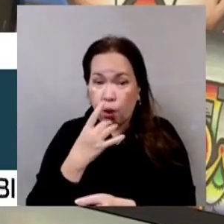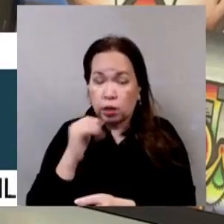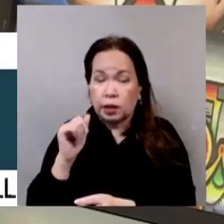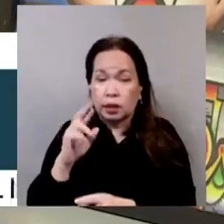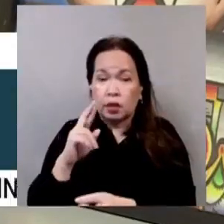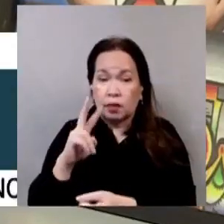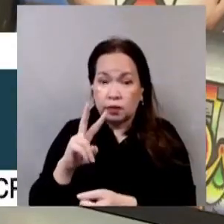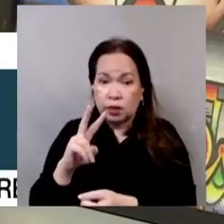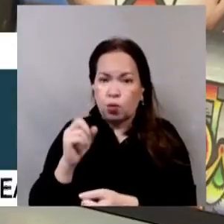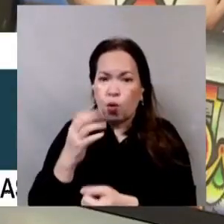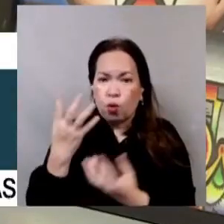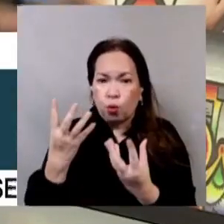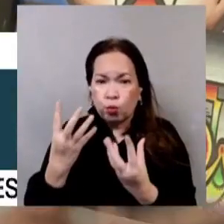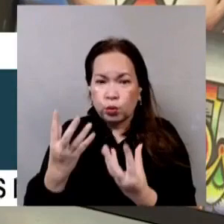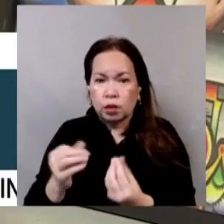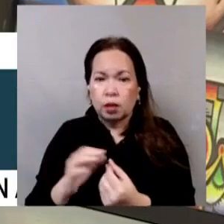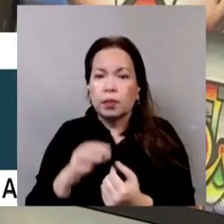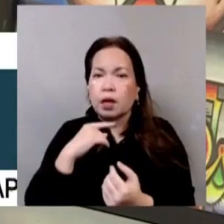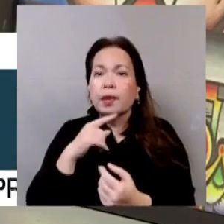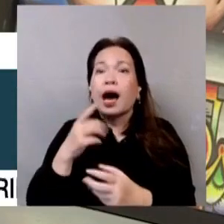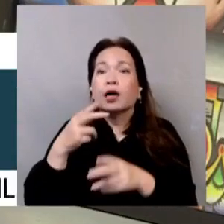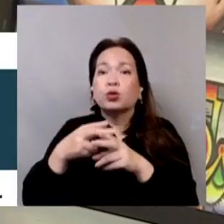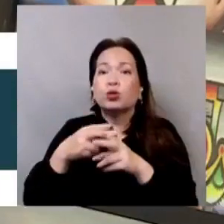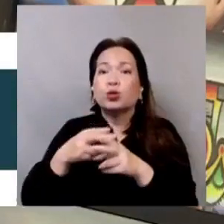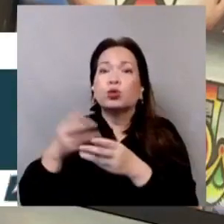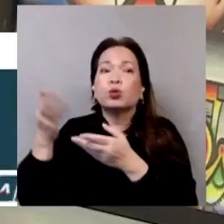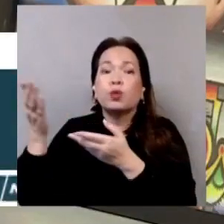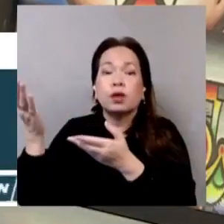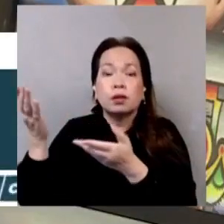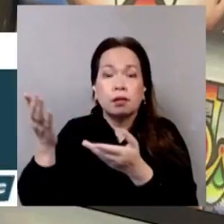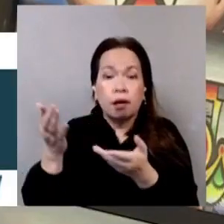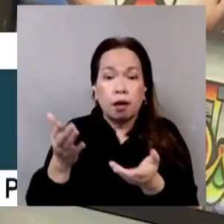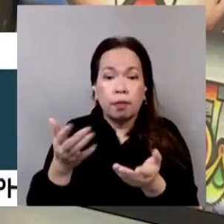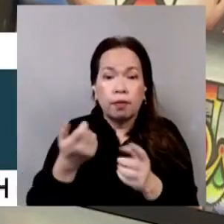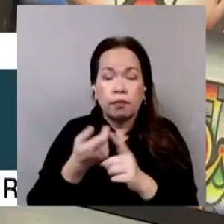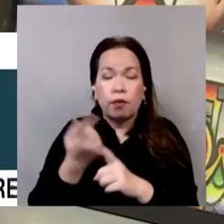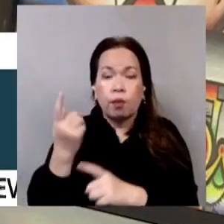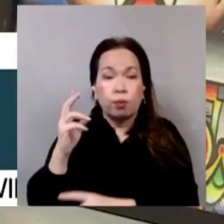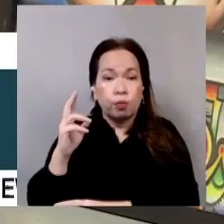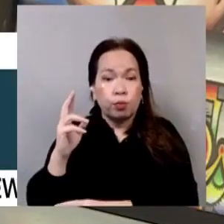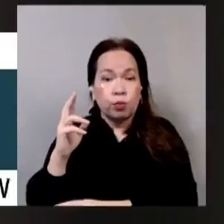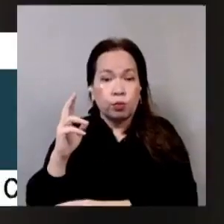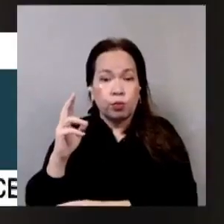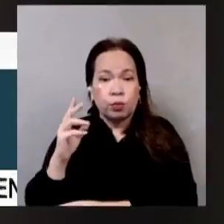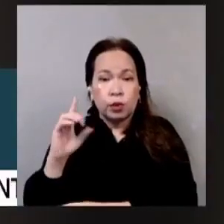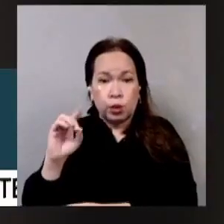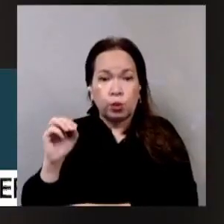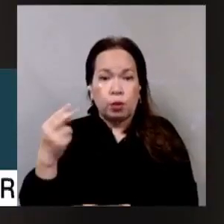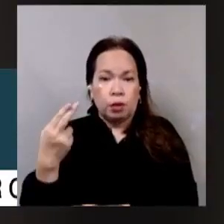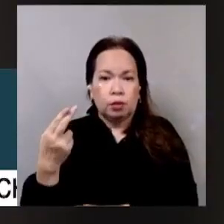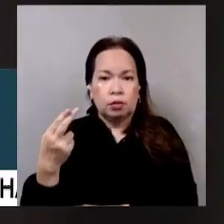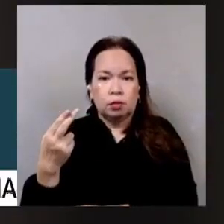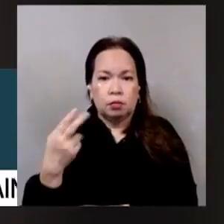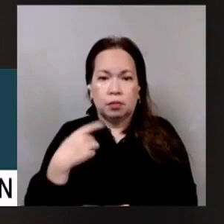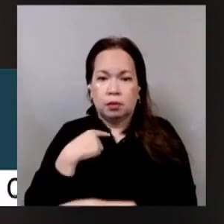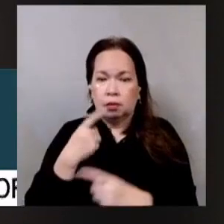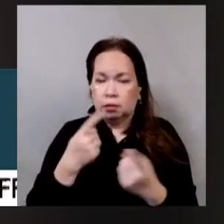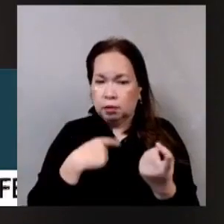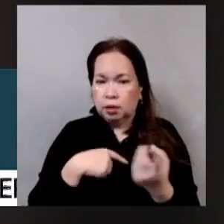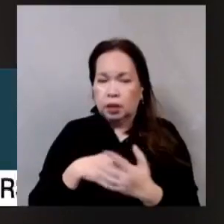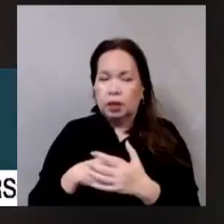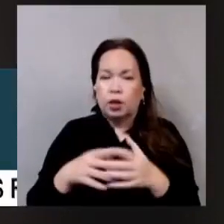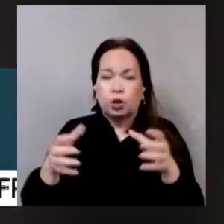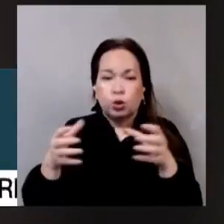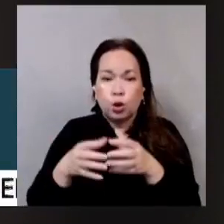na sinabi ay, padating pa lang kasi yung manggagaling sa DOH. So yun lang yung malinaw. The Joint United Nations Program